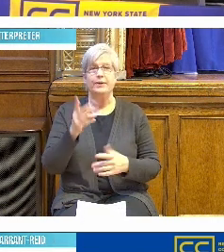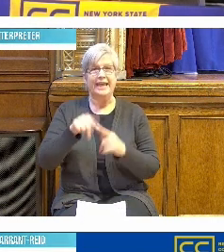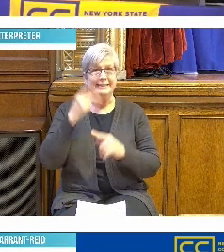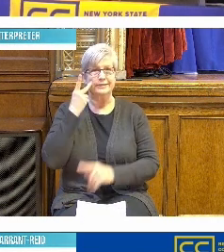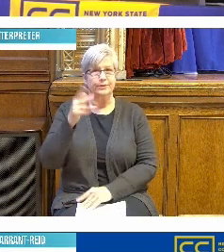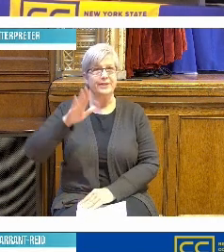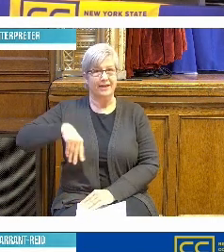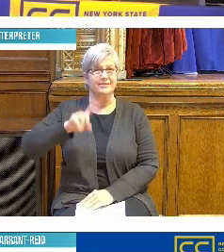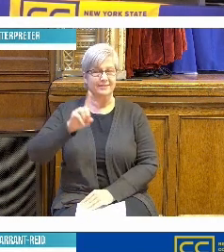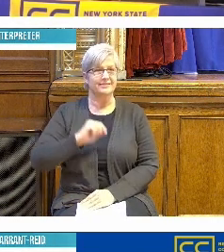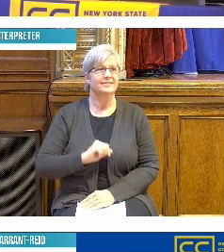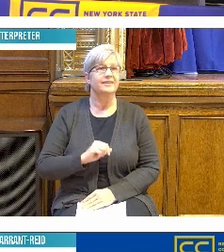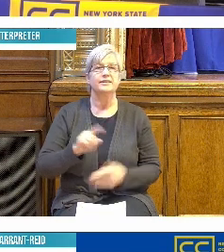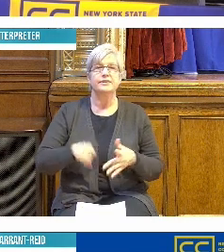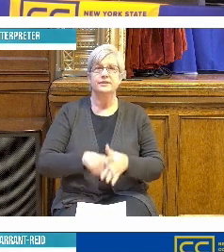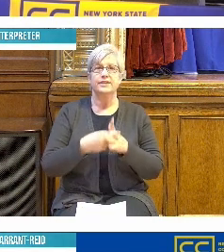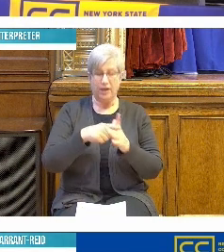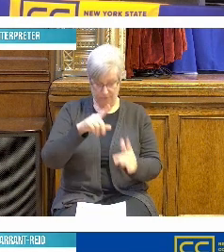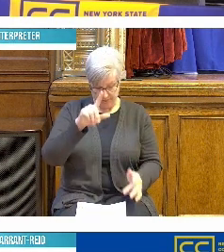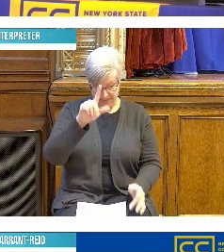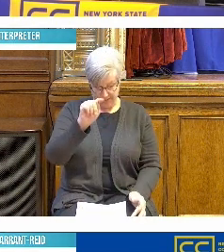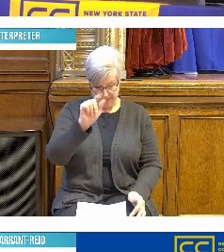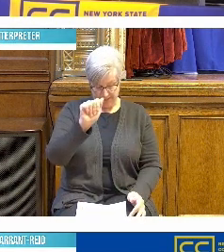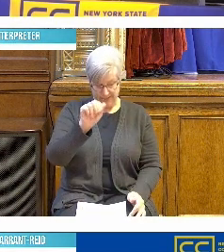on. So Commissioner Tarrant-Reed.